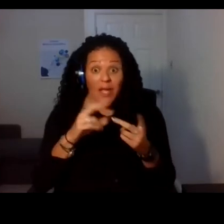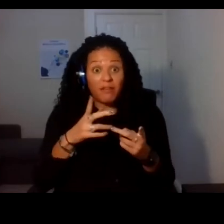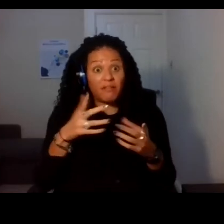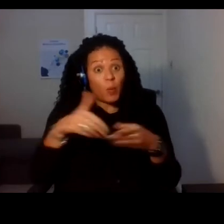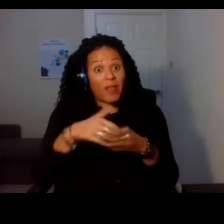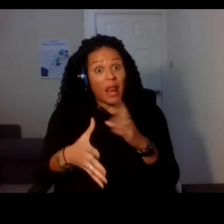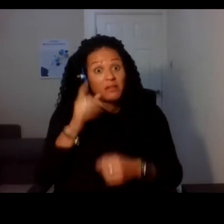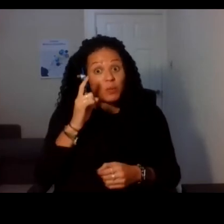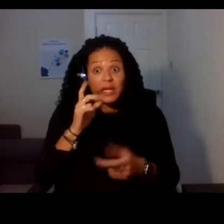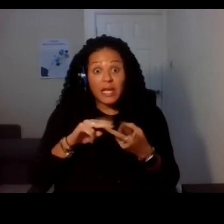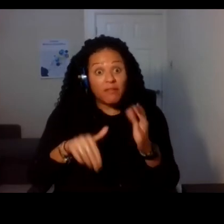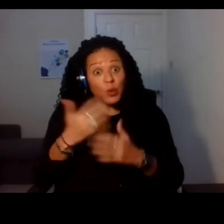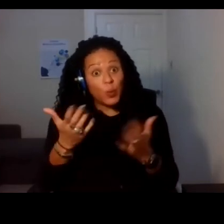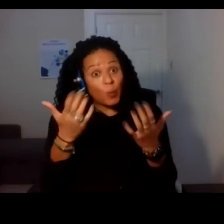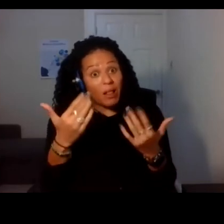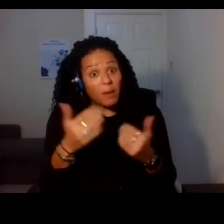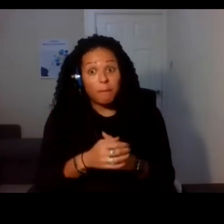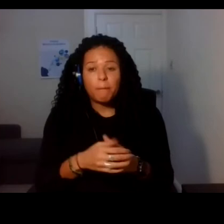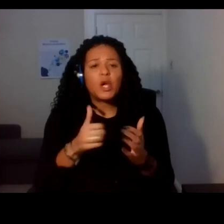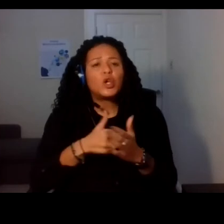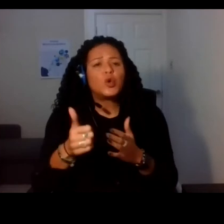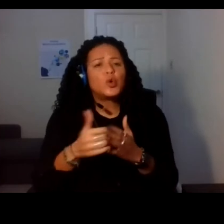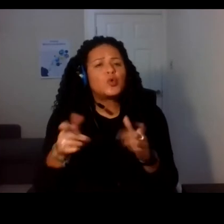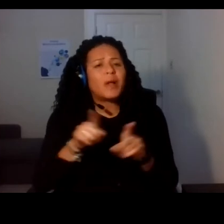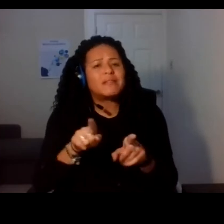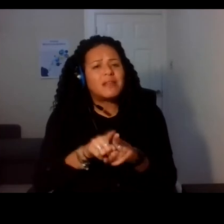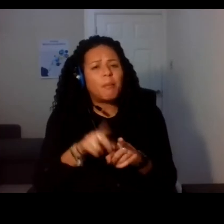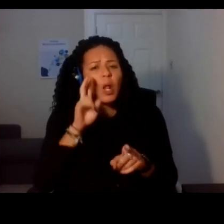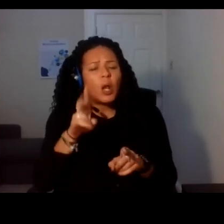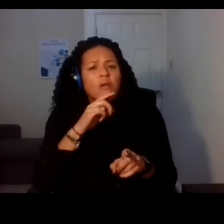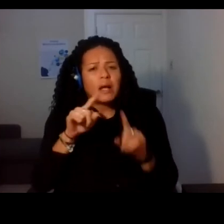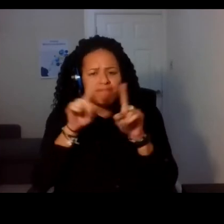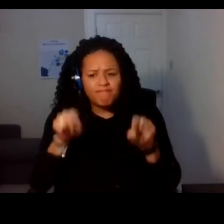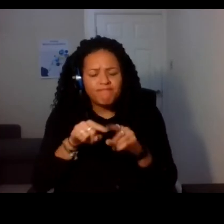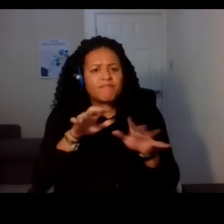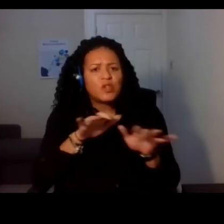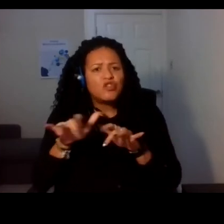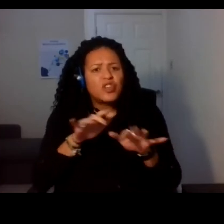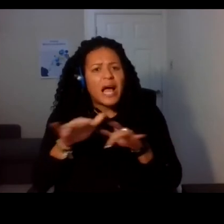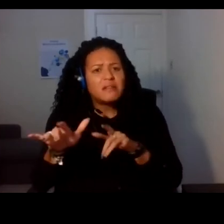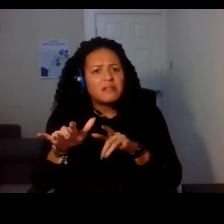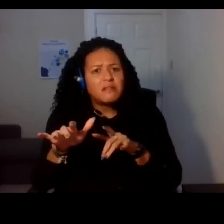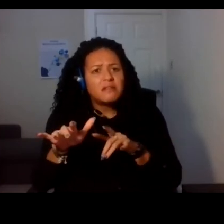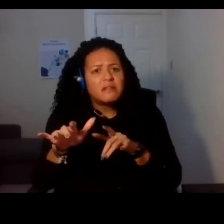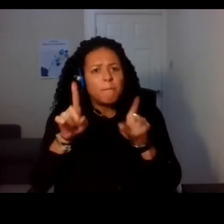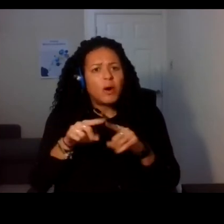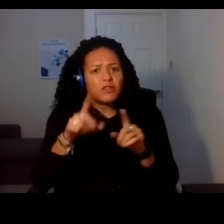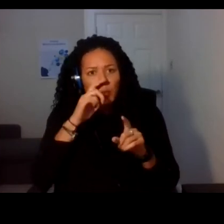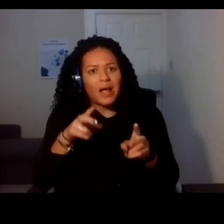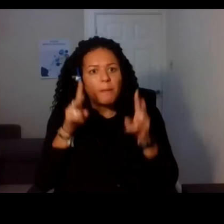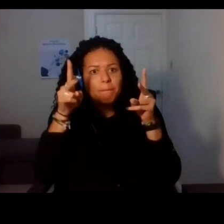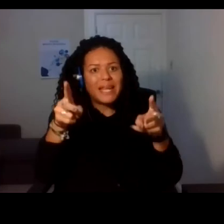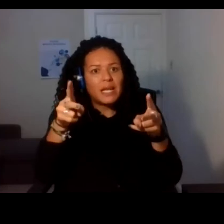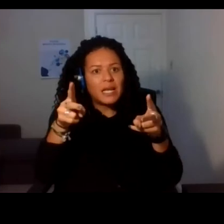tonight. As usual, for tonight's performance, please look at the chat notes on how to pin the live BSL Sign Language Interpreter